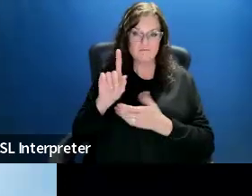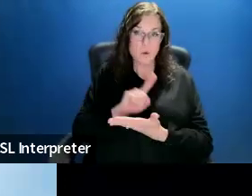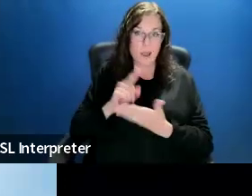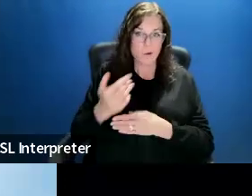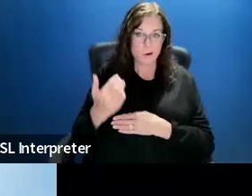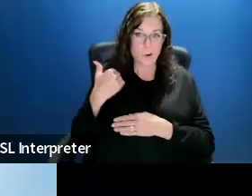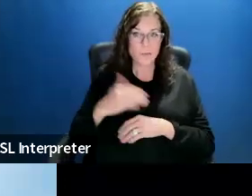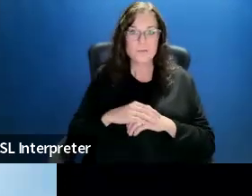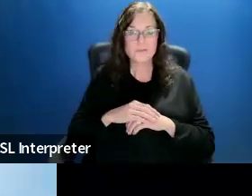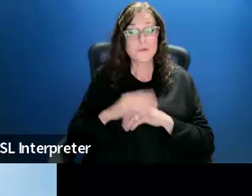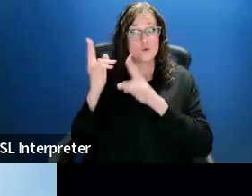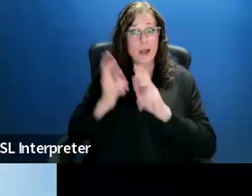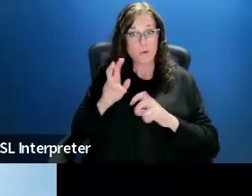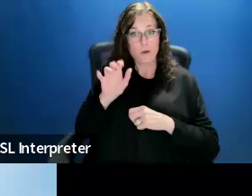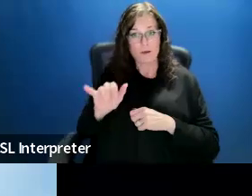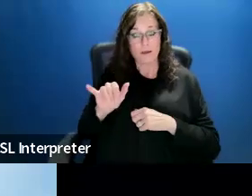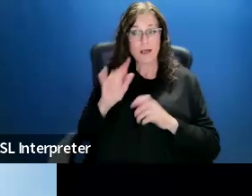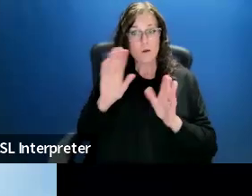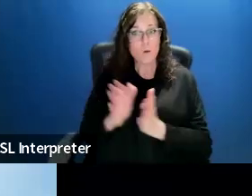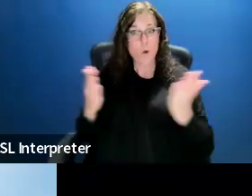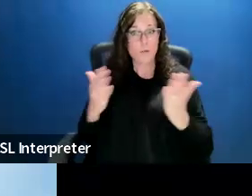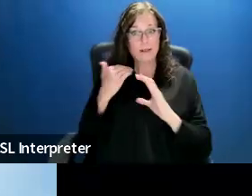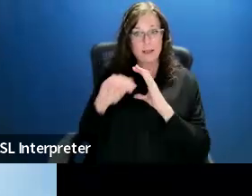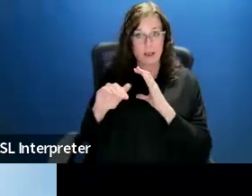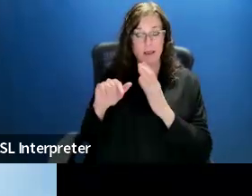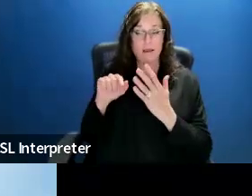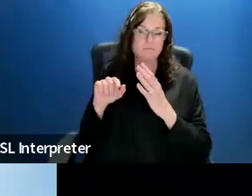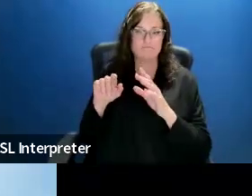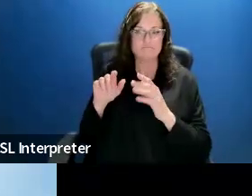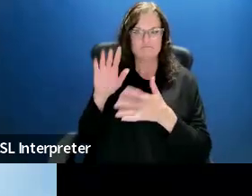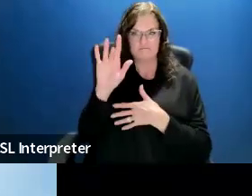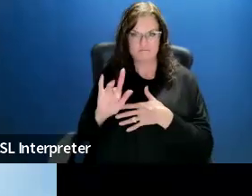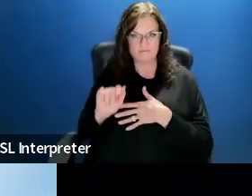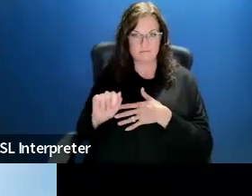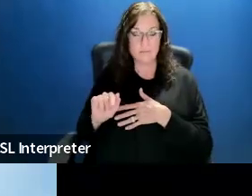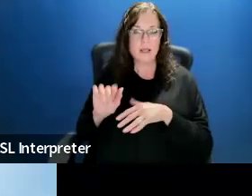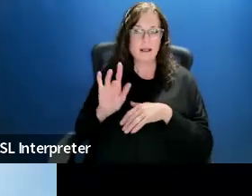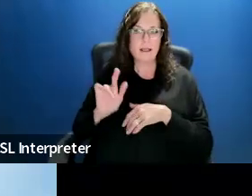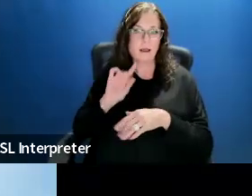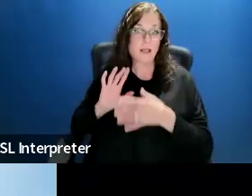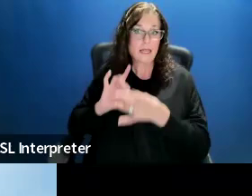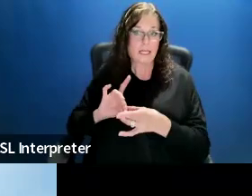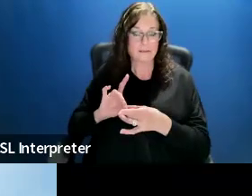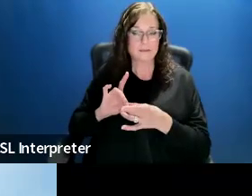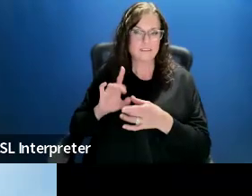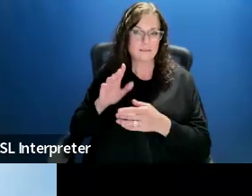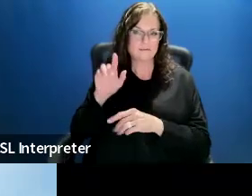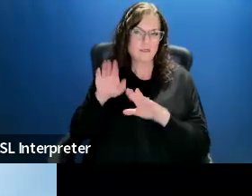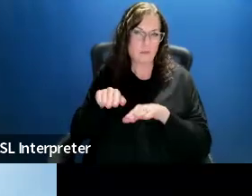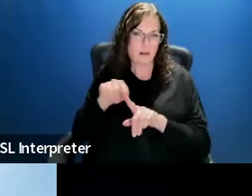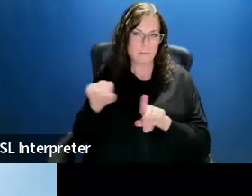ago. To download them, please open that email, scroll to the bottom, and click on the links located